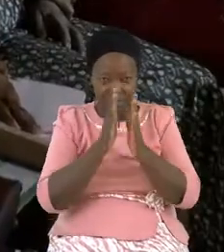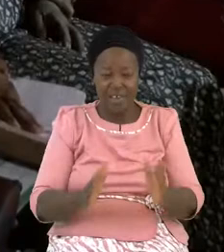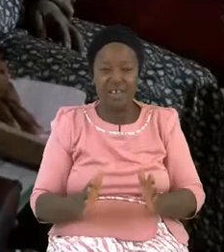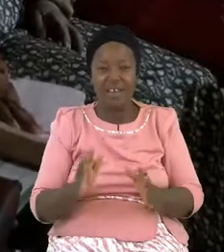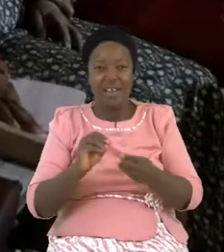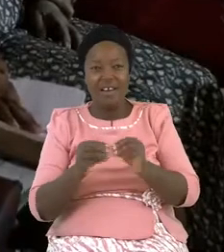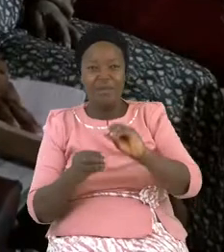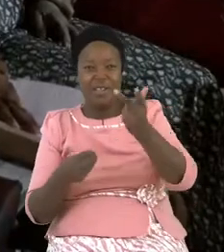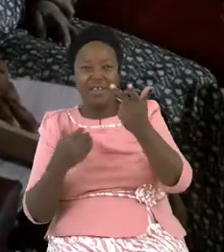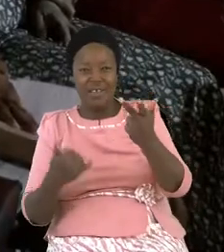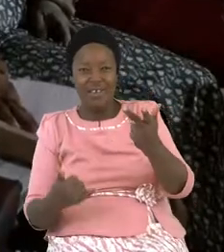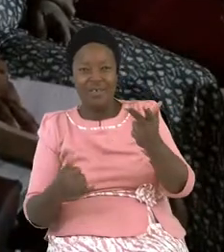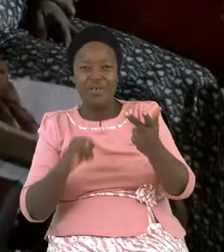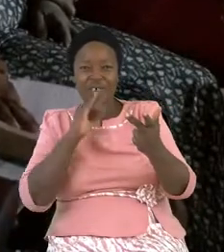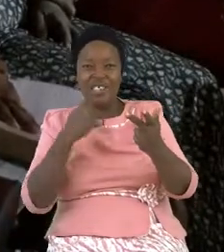now is